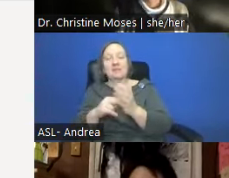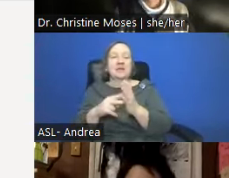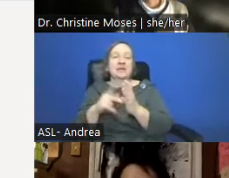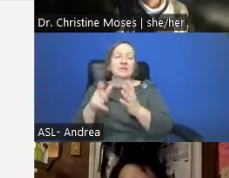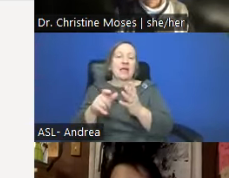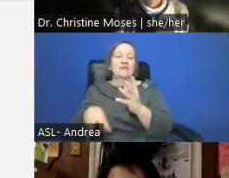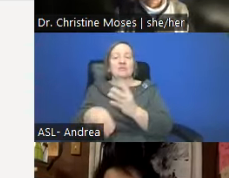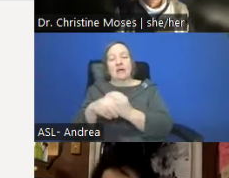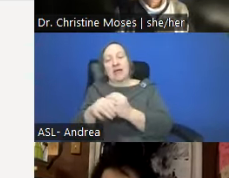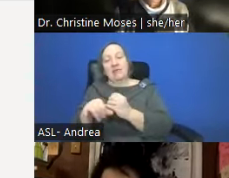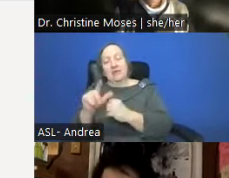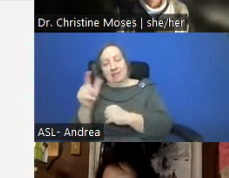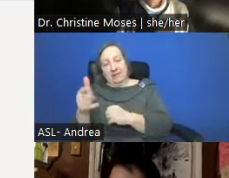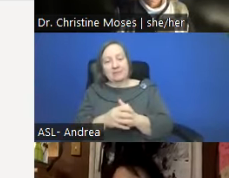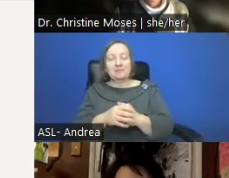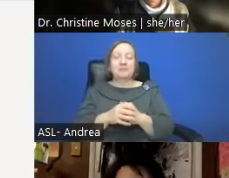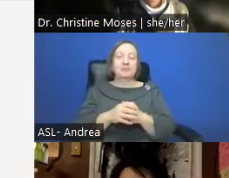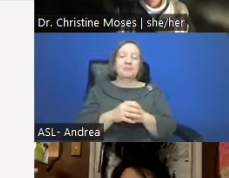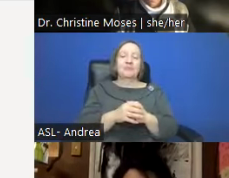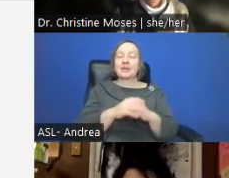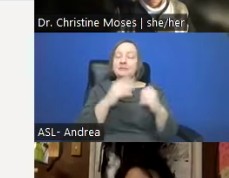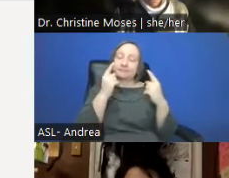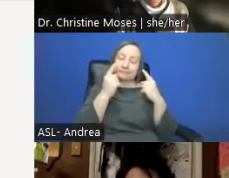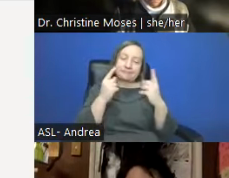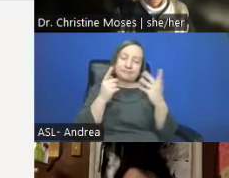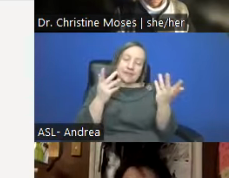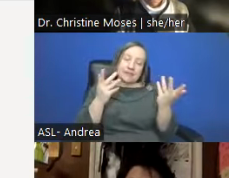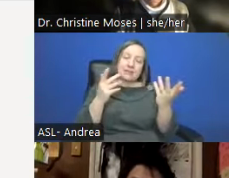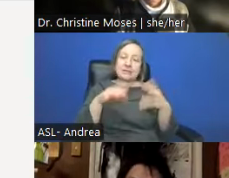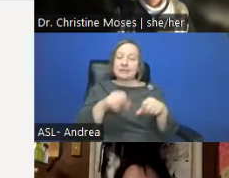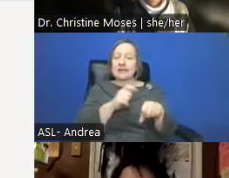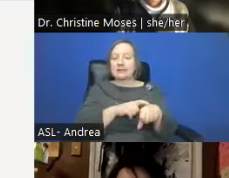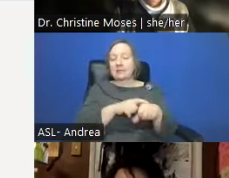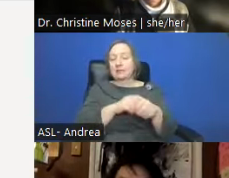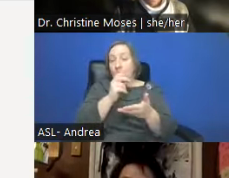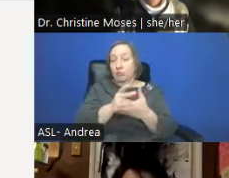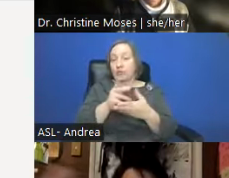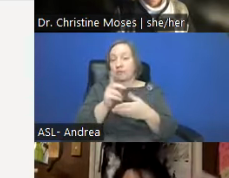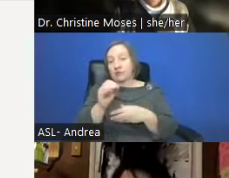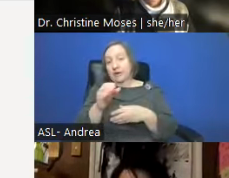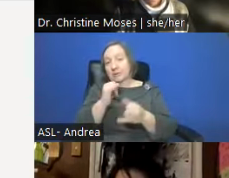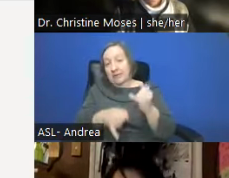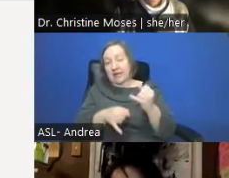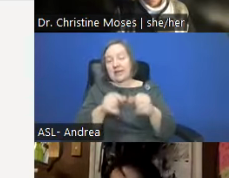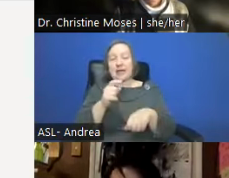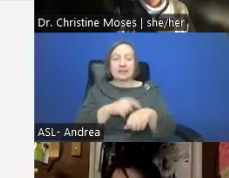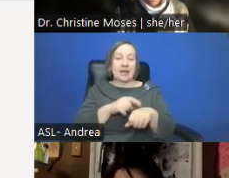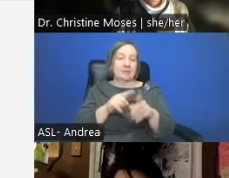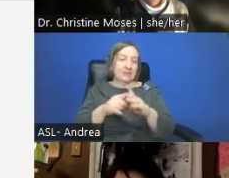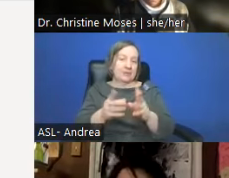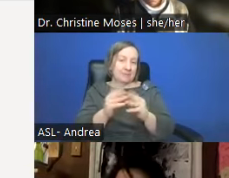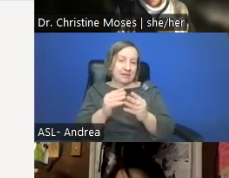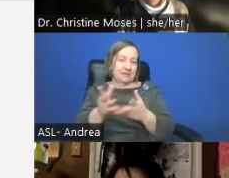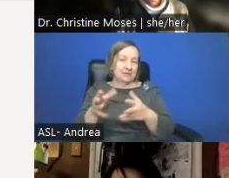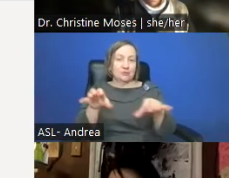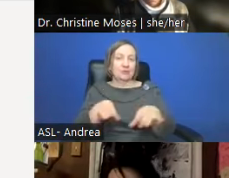a little bit. And also considering that it takes time to actually approve the document at the end and time to, at the beginning of the meeting to